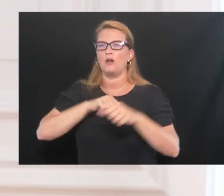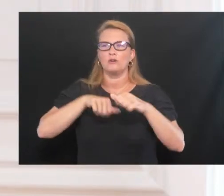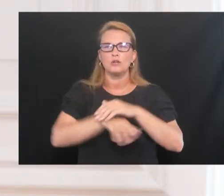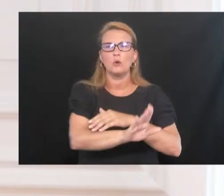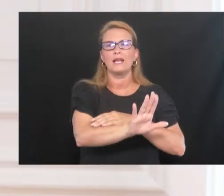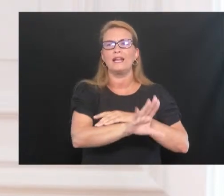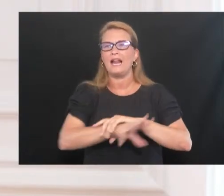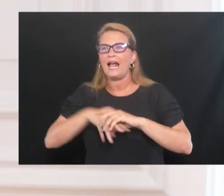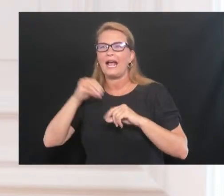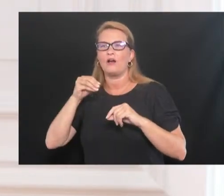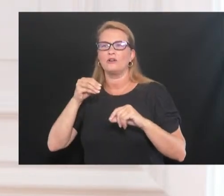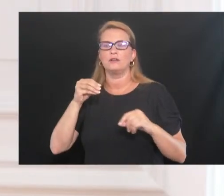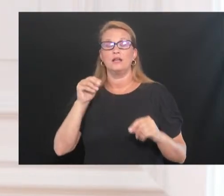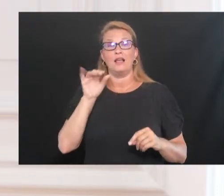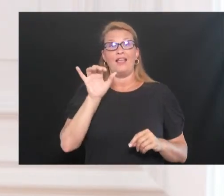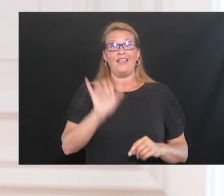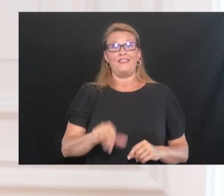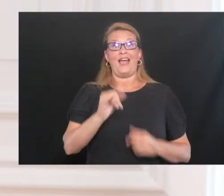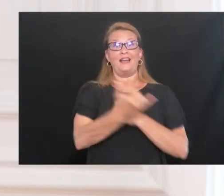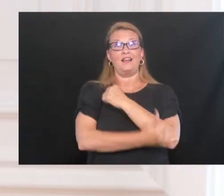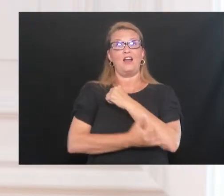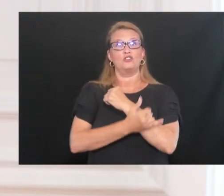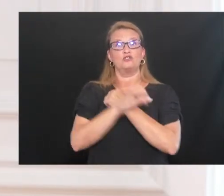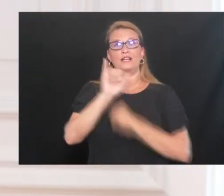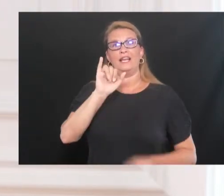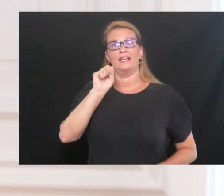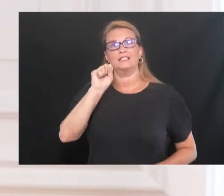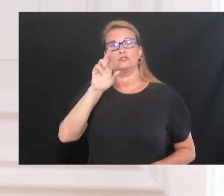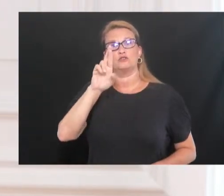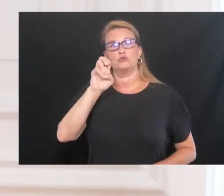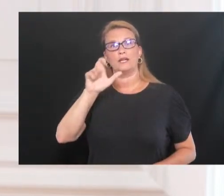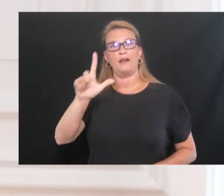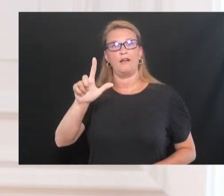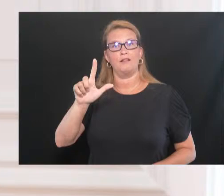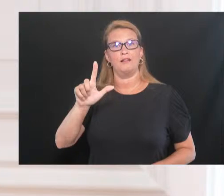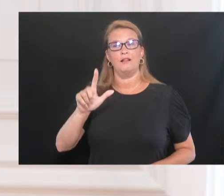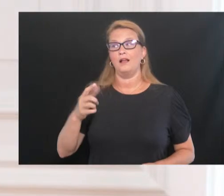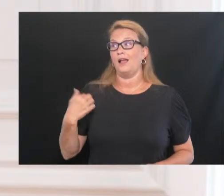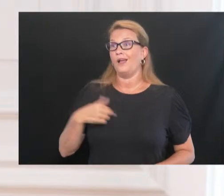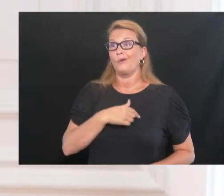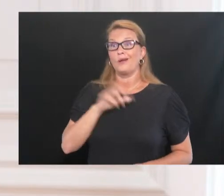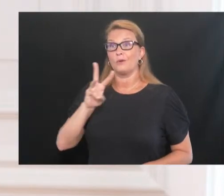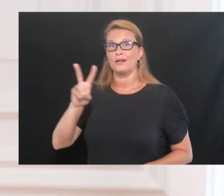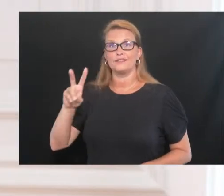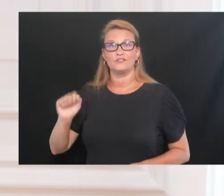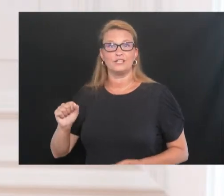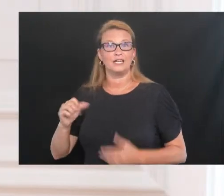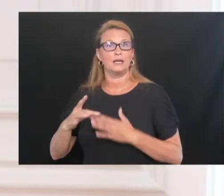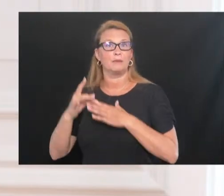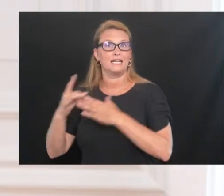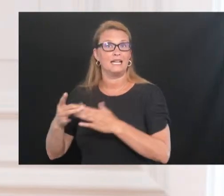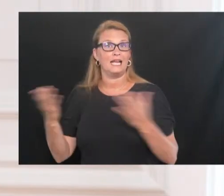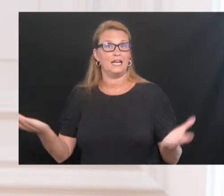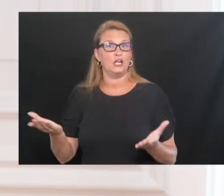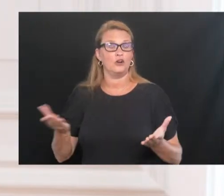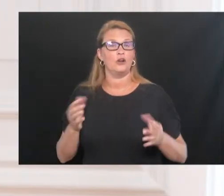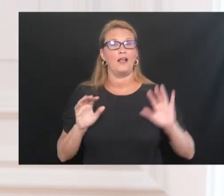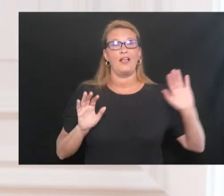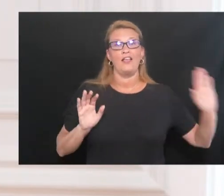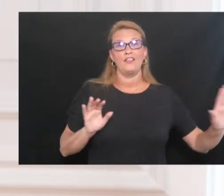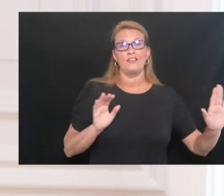the country of Israel that's been a leader, like we believe West Virginia in many ways has been a leader in the United States, they are